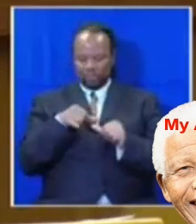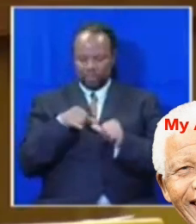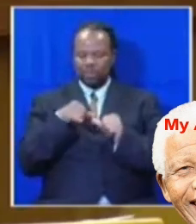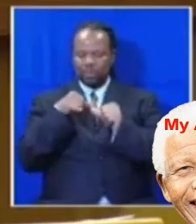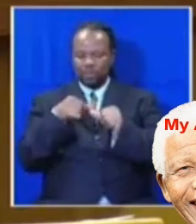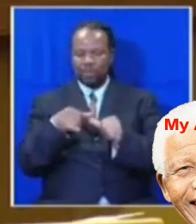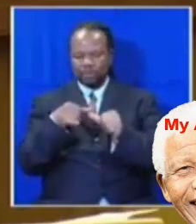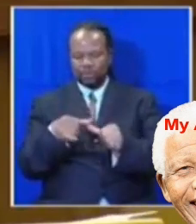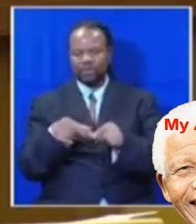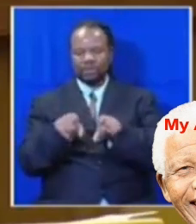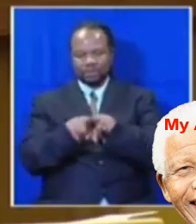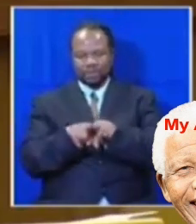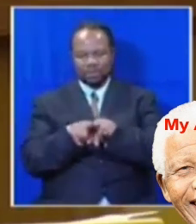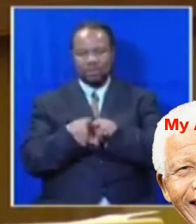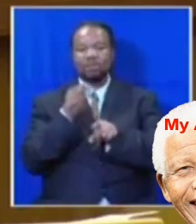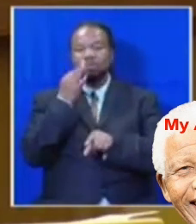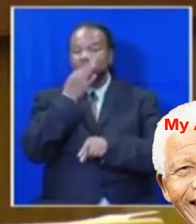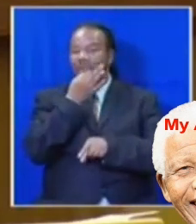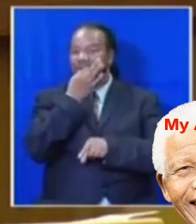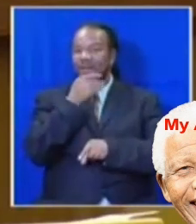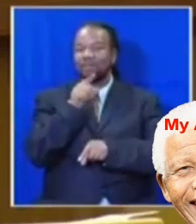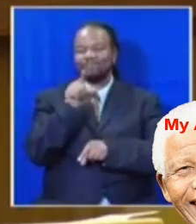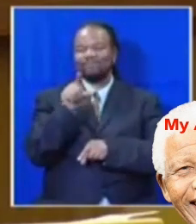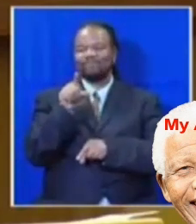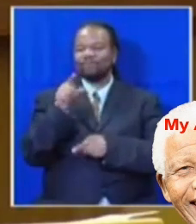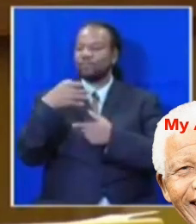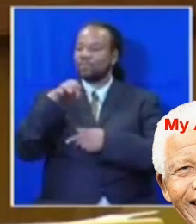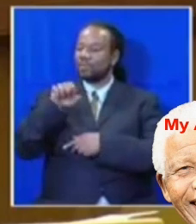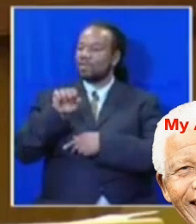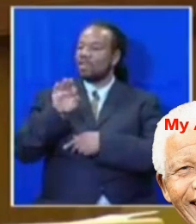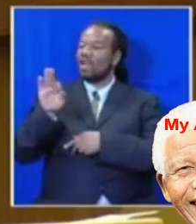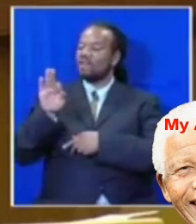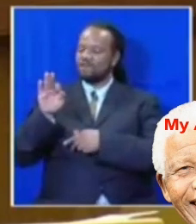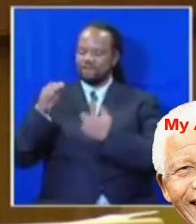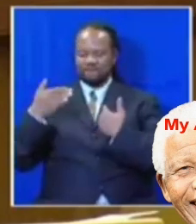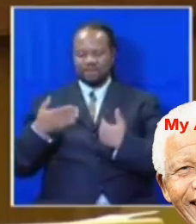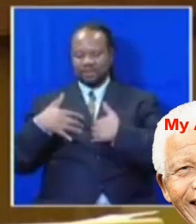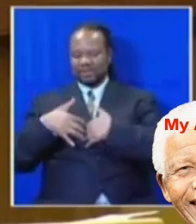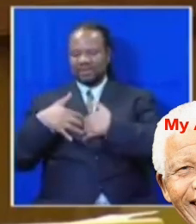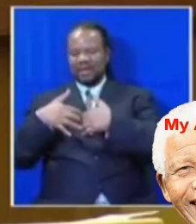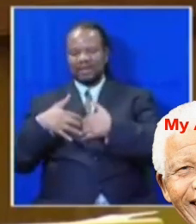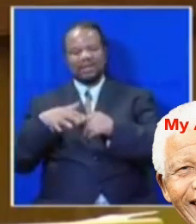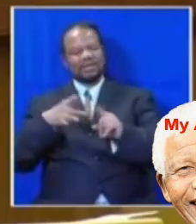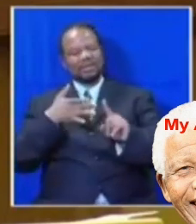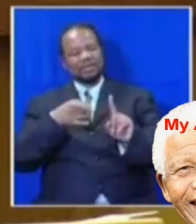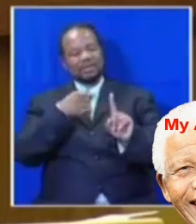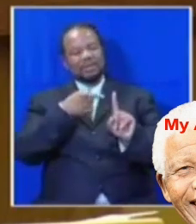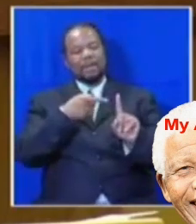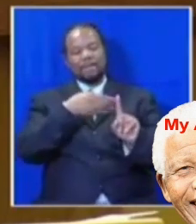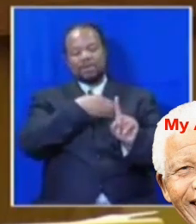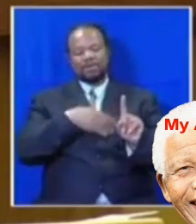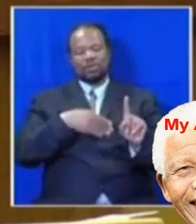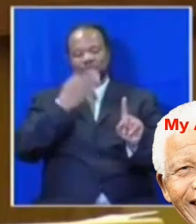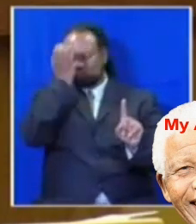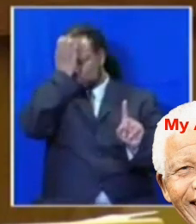by saying that this outfit called the EFF was born out of hatred for President Zuma and other